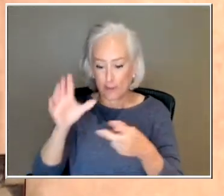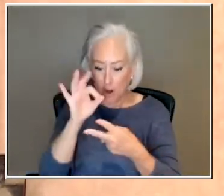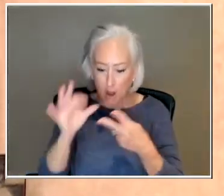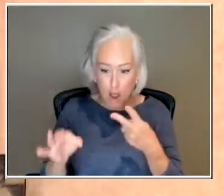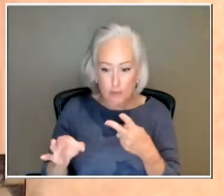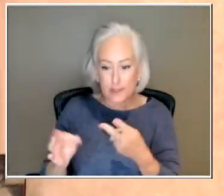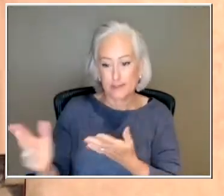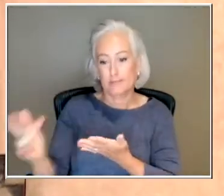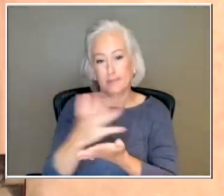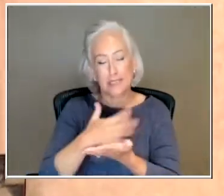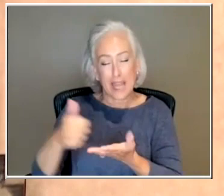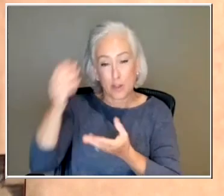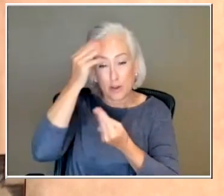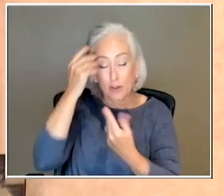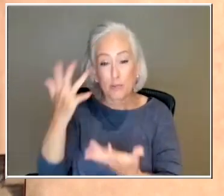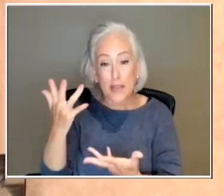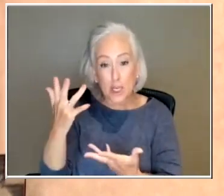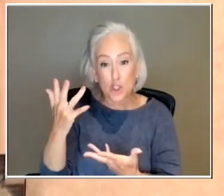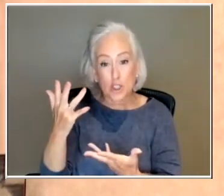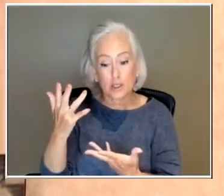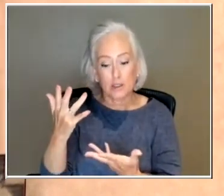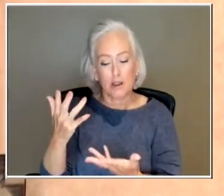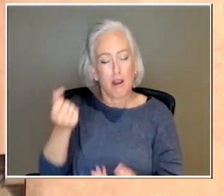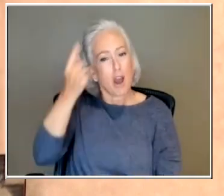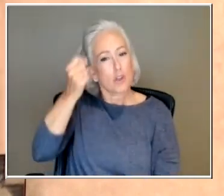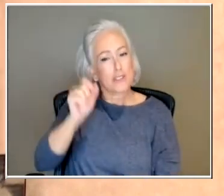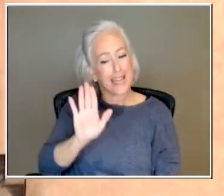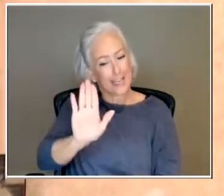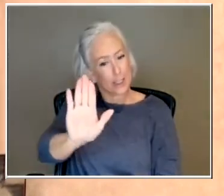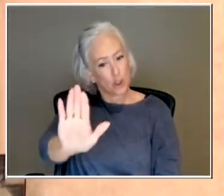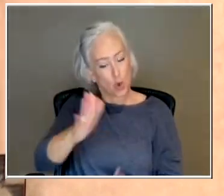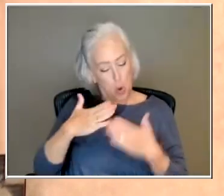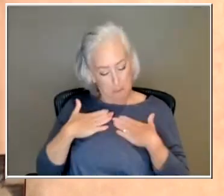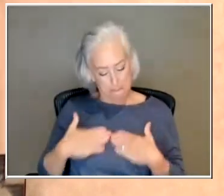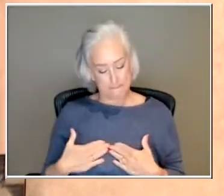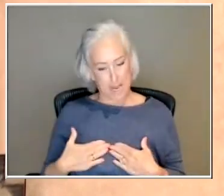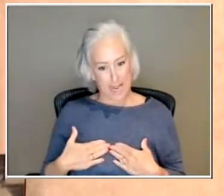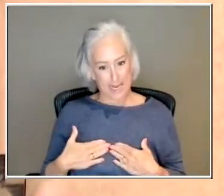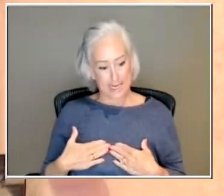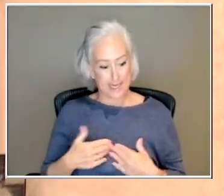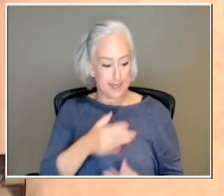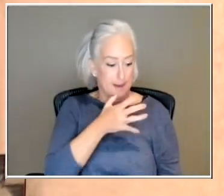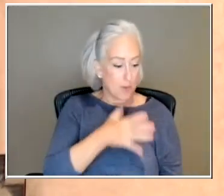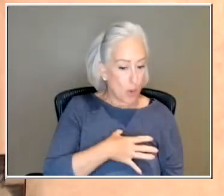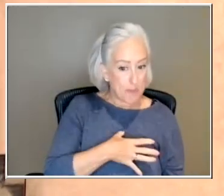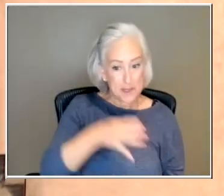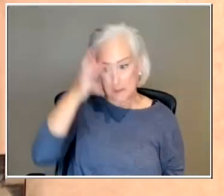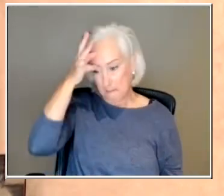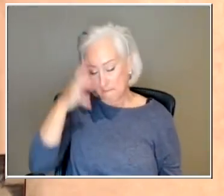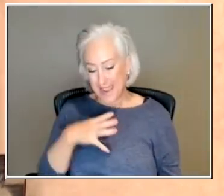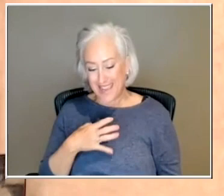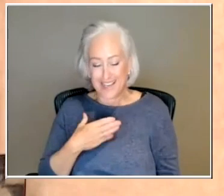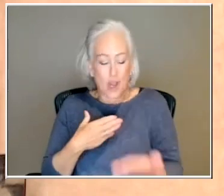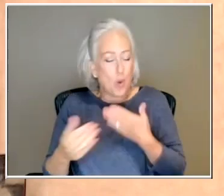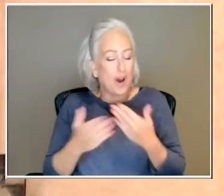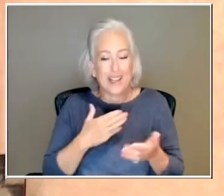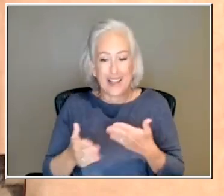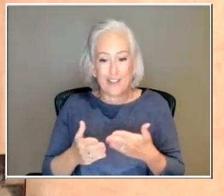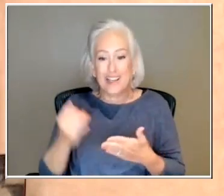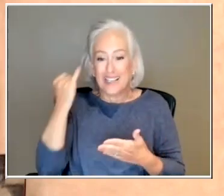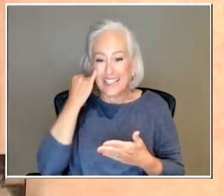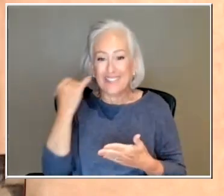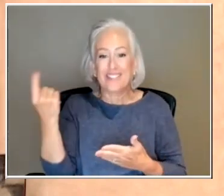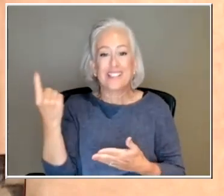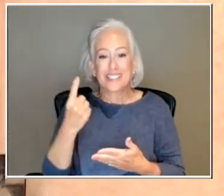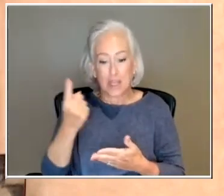information, it's your body as an individual. I don't know if it's a man, woman, whatever. When somebody's operating on you or